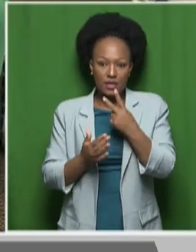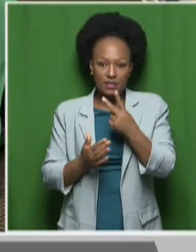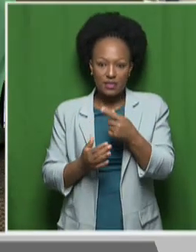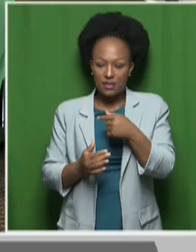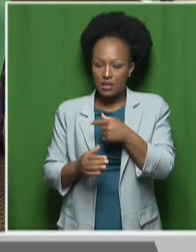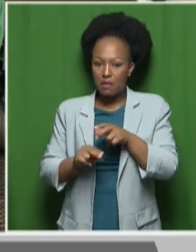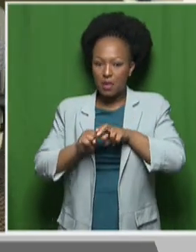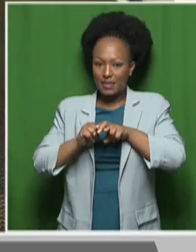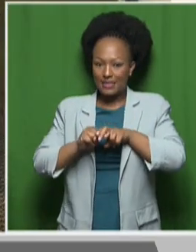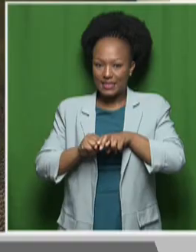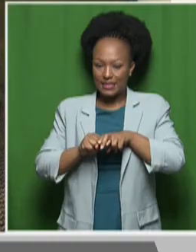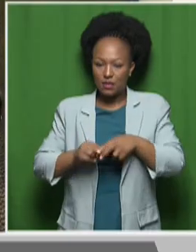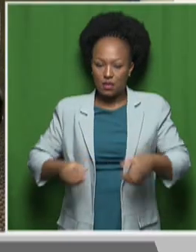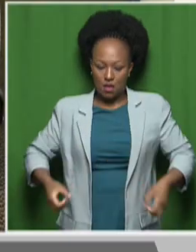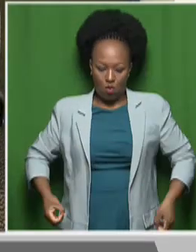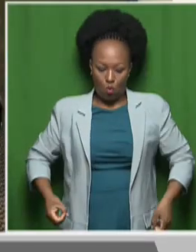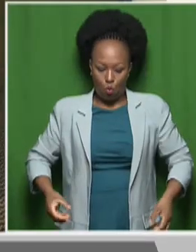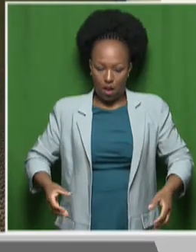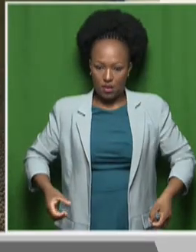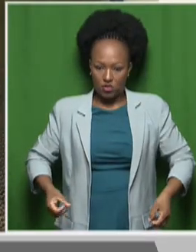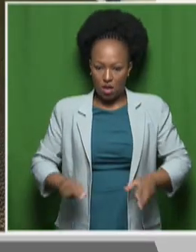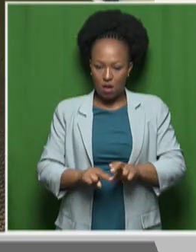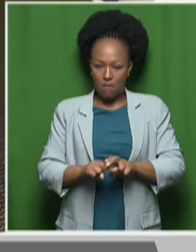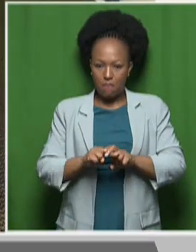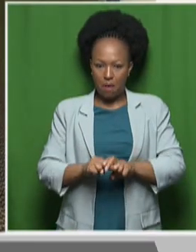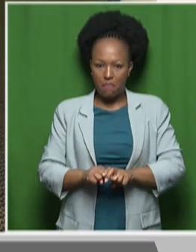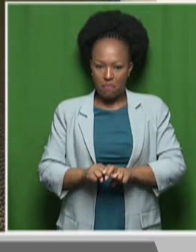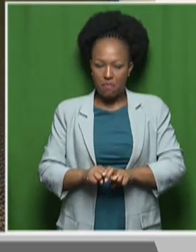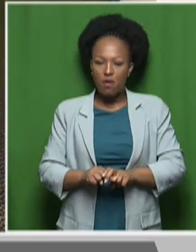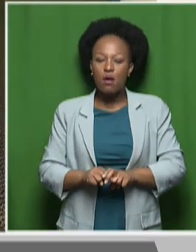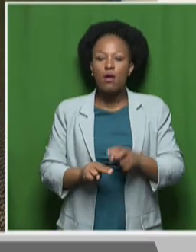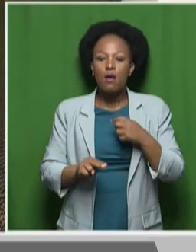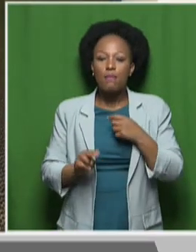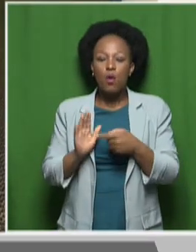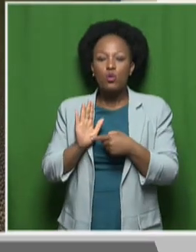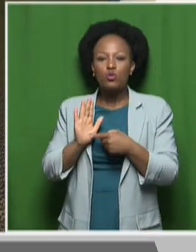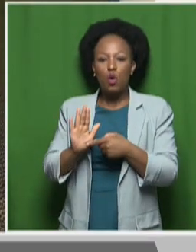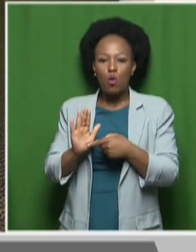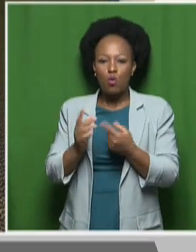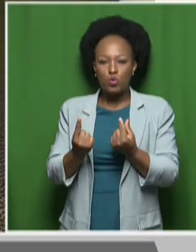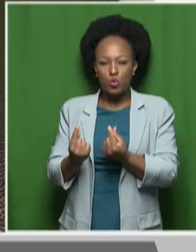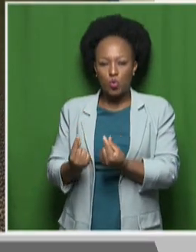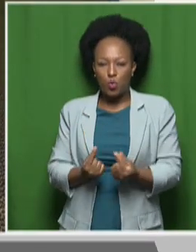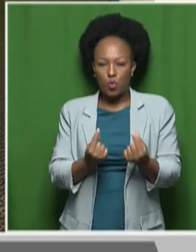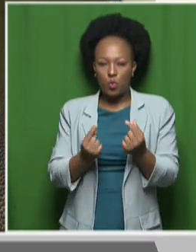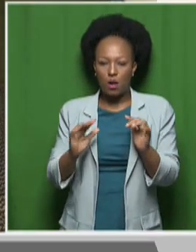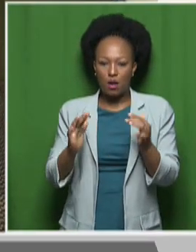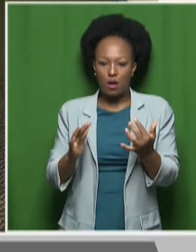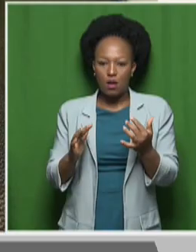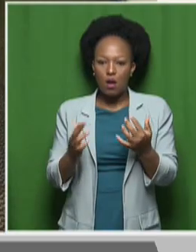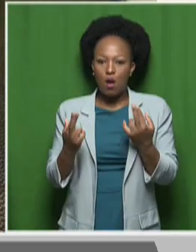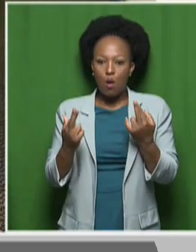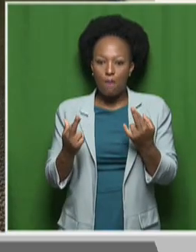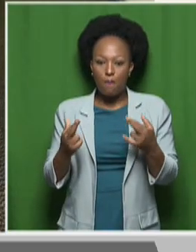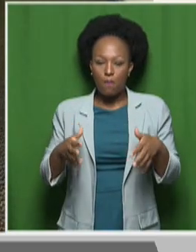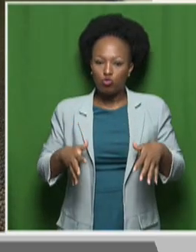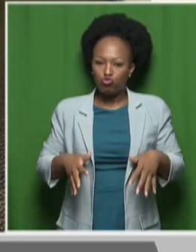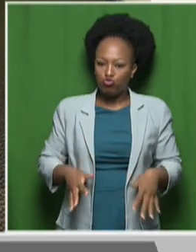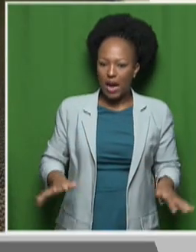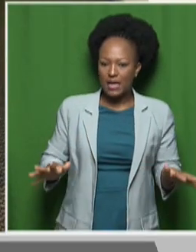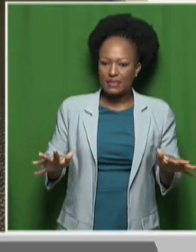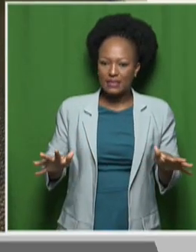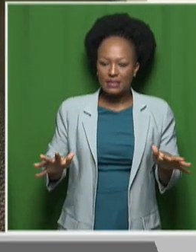I am sitting in a wheelchair, and we're going to show you what this does, and hopefully my dress doesn't get in the